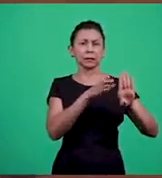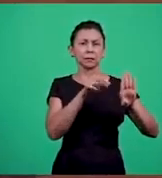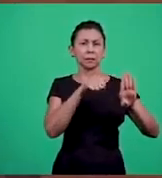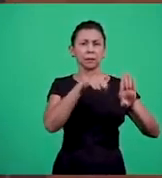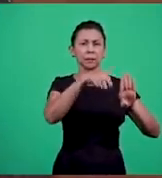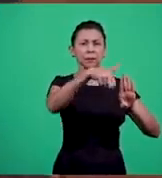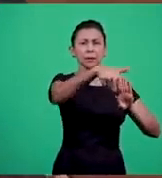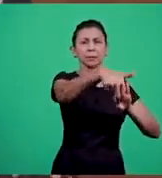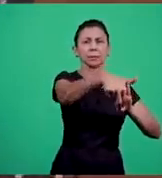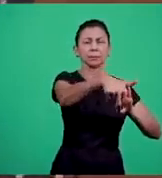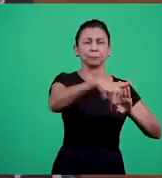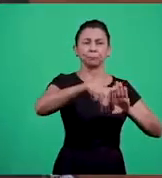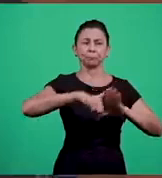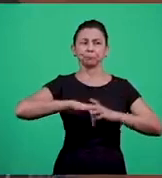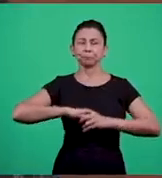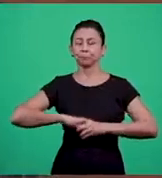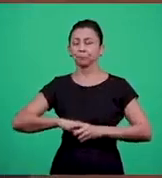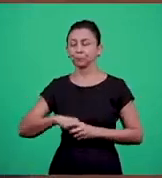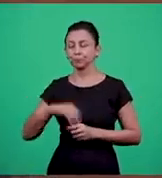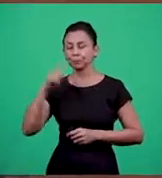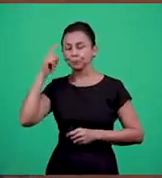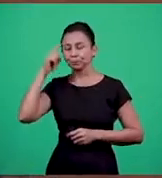that's how you could leave the city.